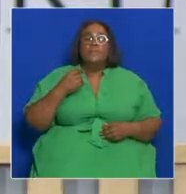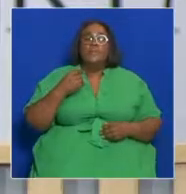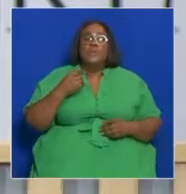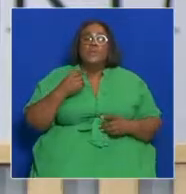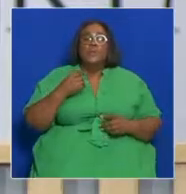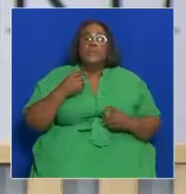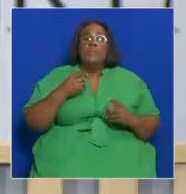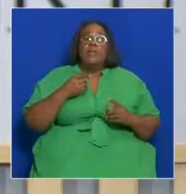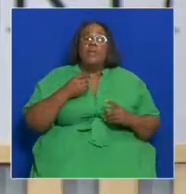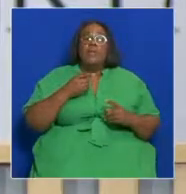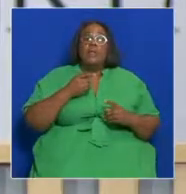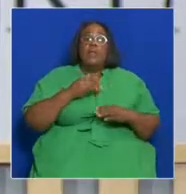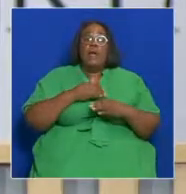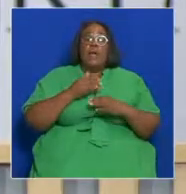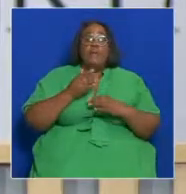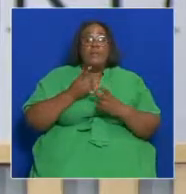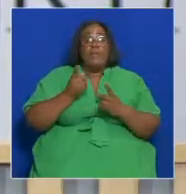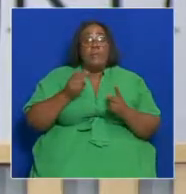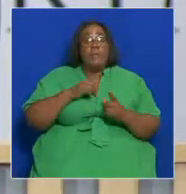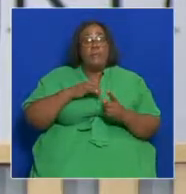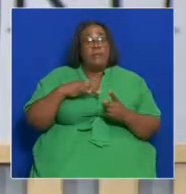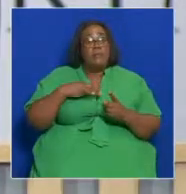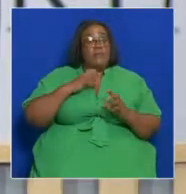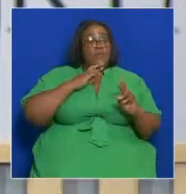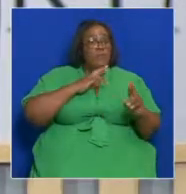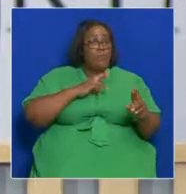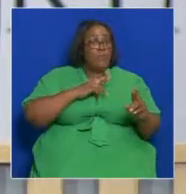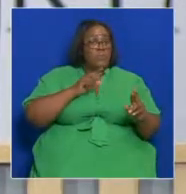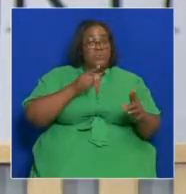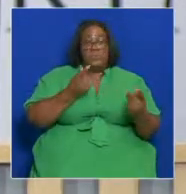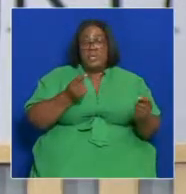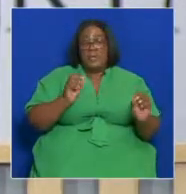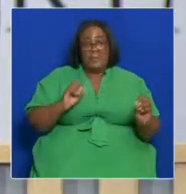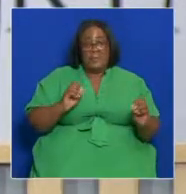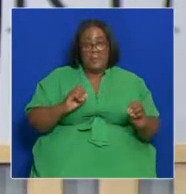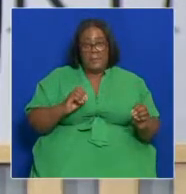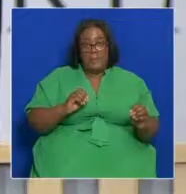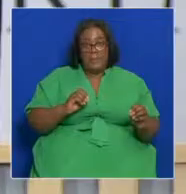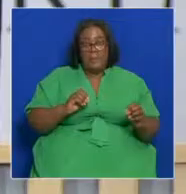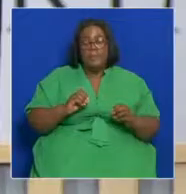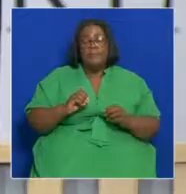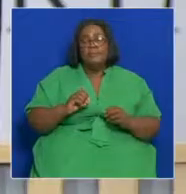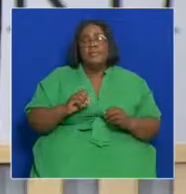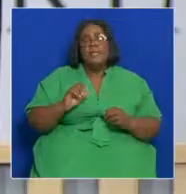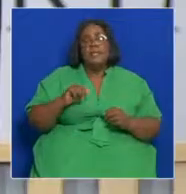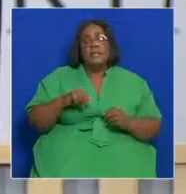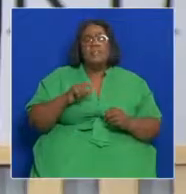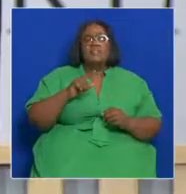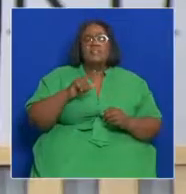Mr. Rapesu's issues that she raised with me, I took them up with